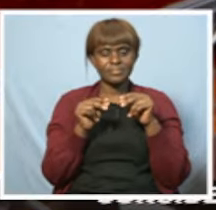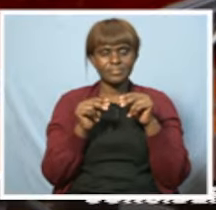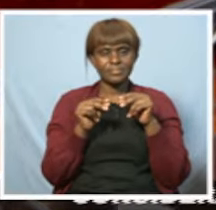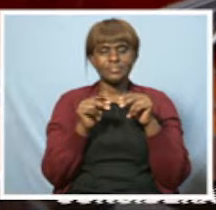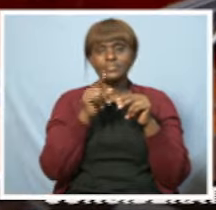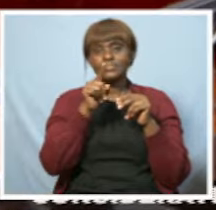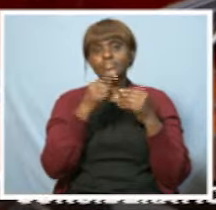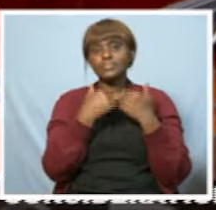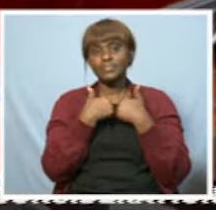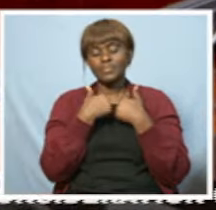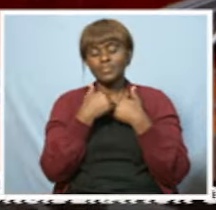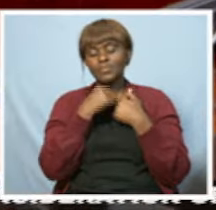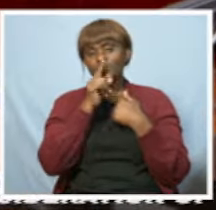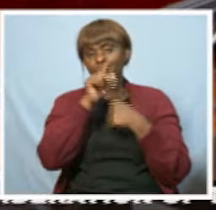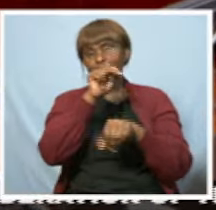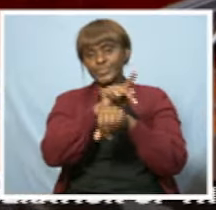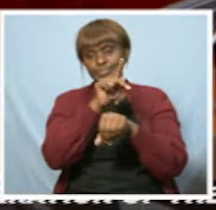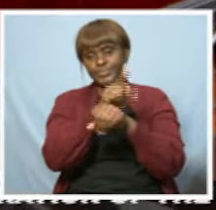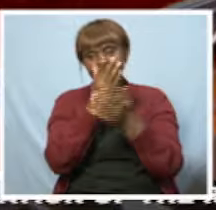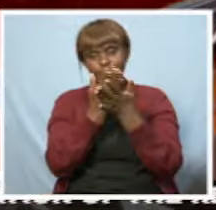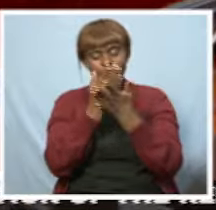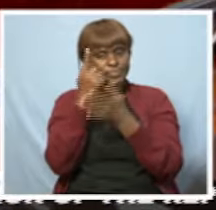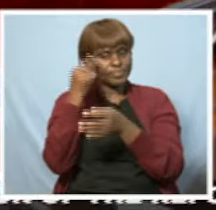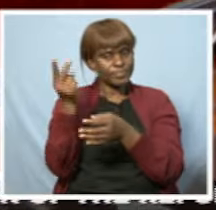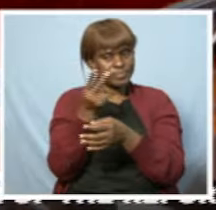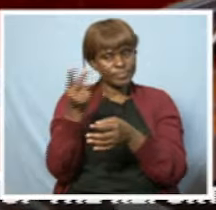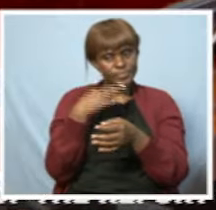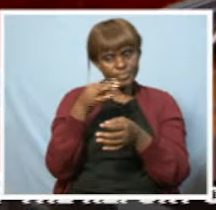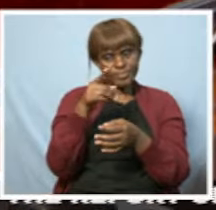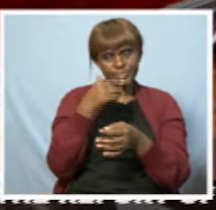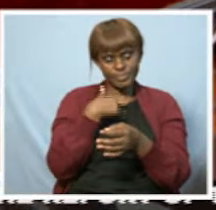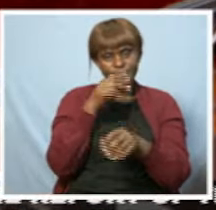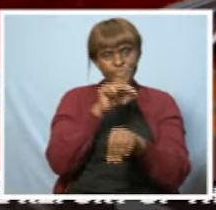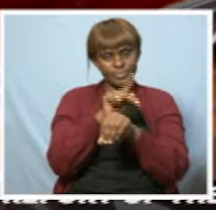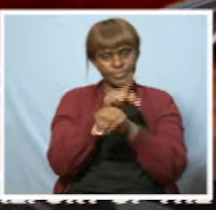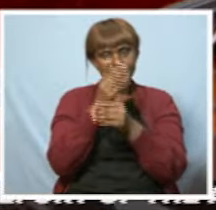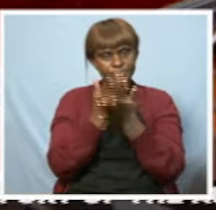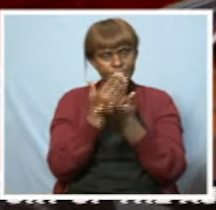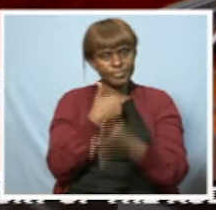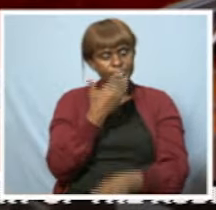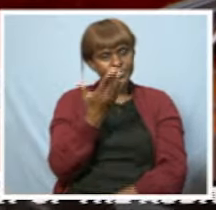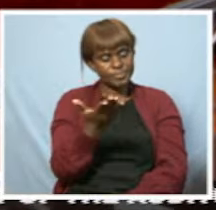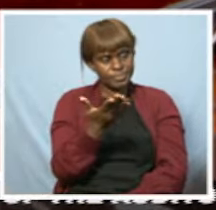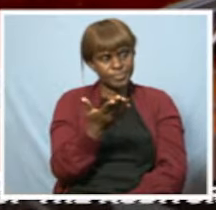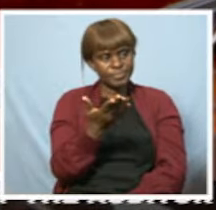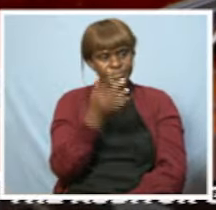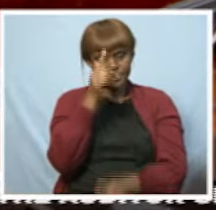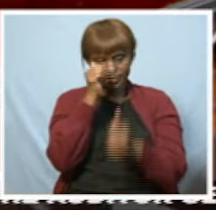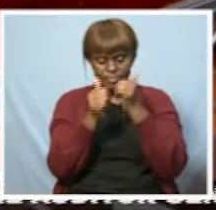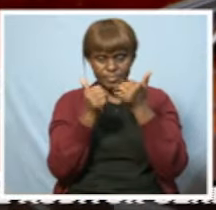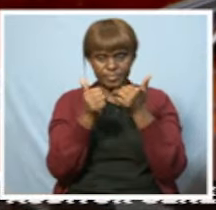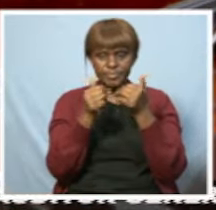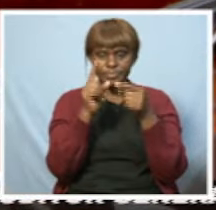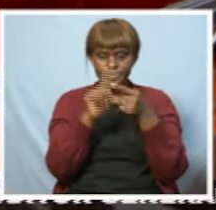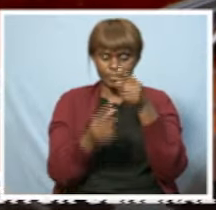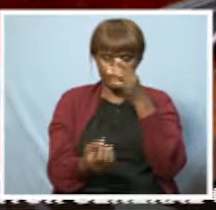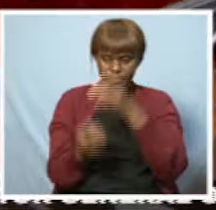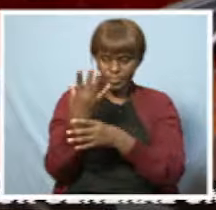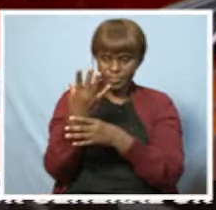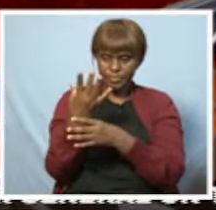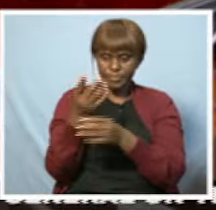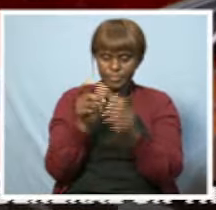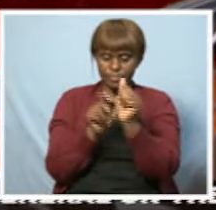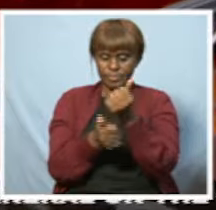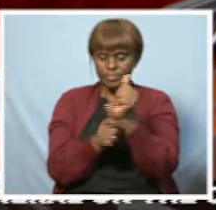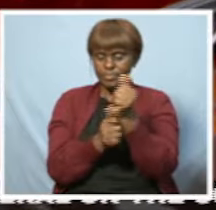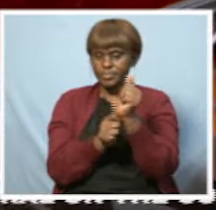Do you have the project proposal for the two applicants? Yeah, because to grow your own maize